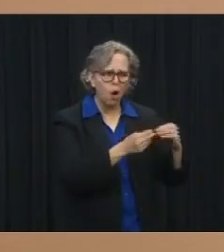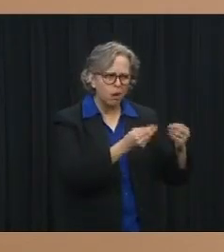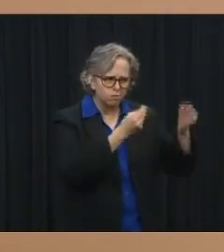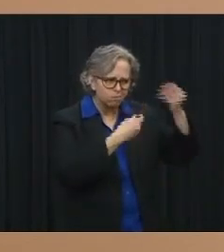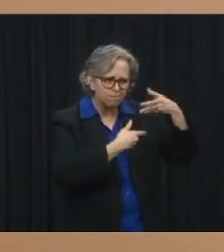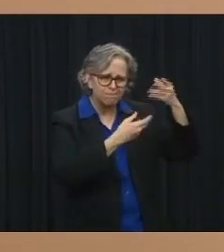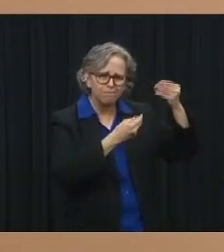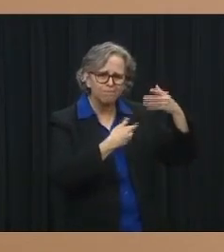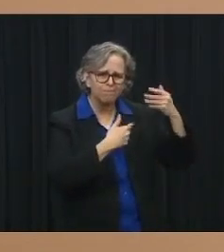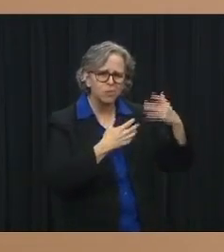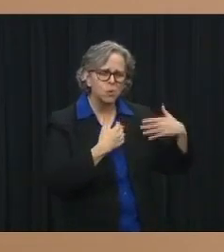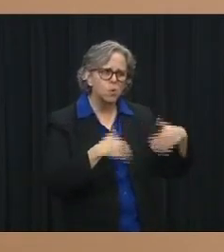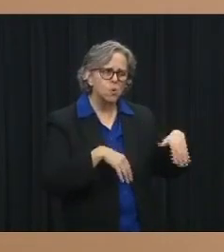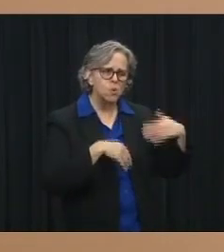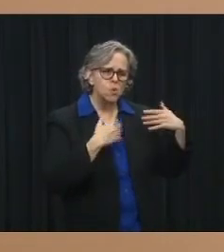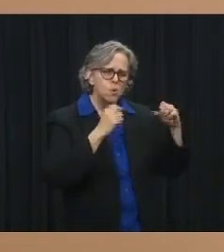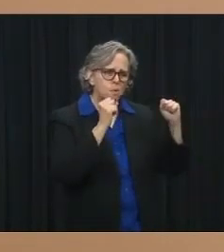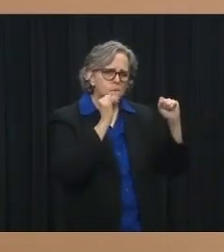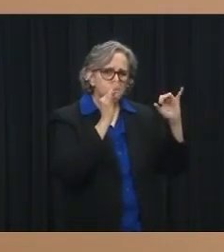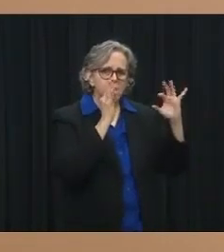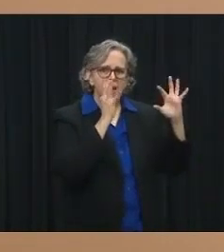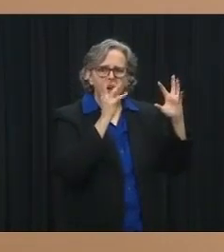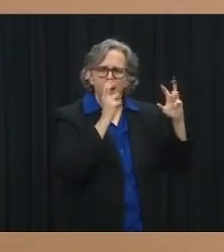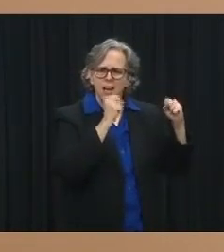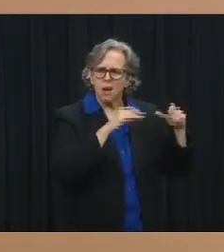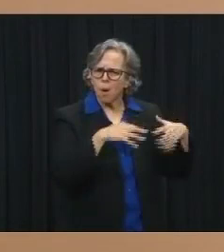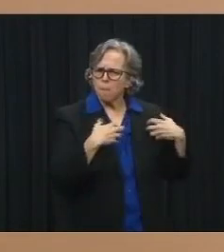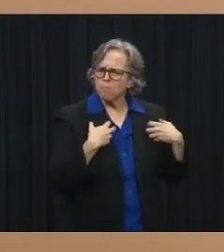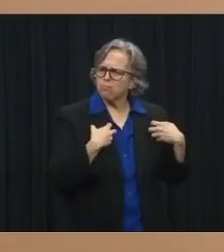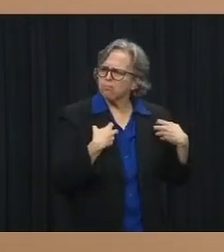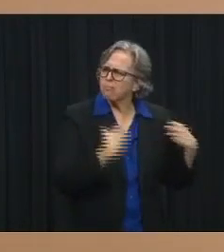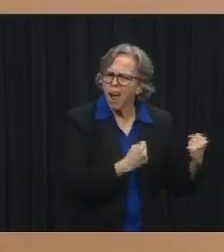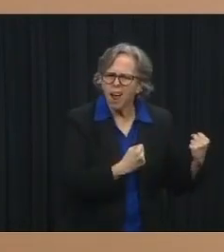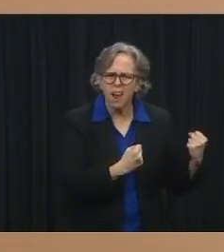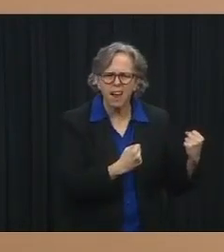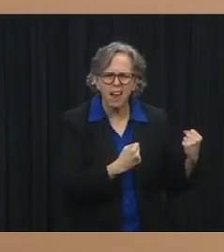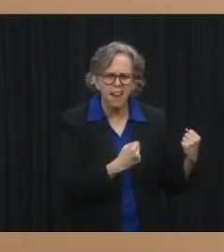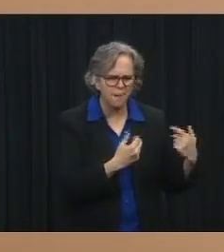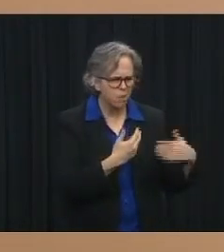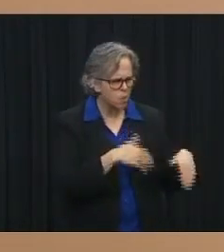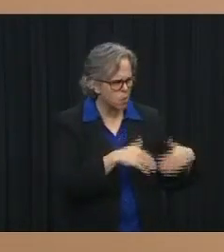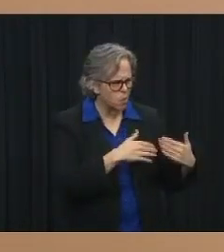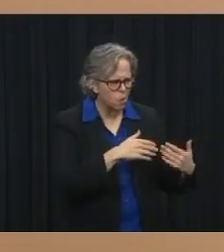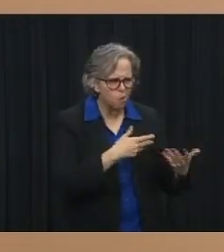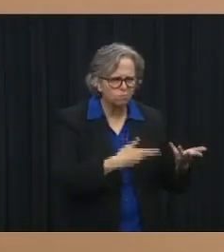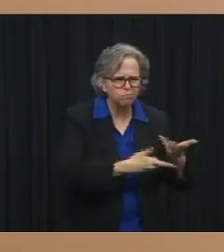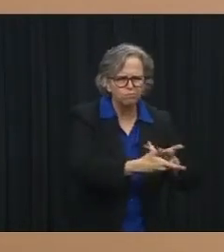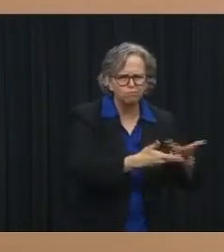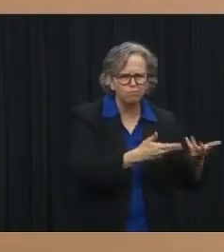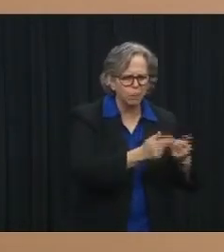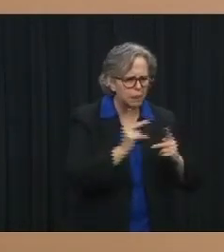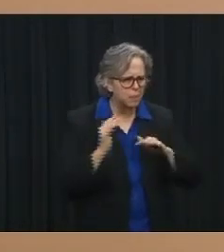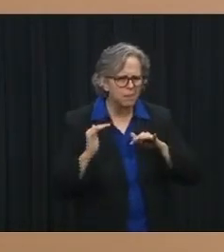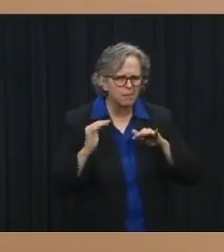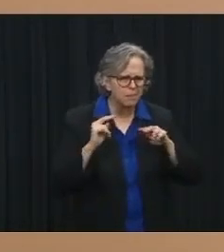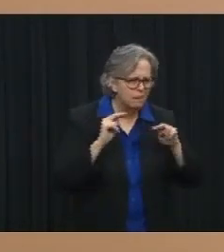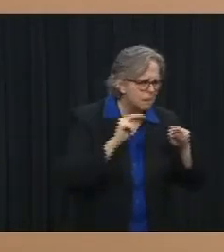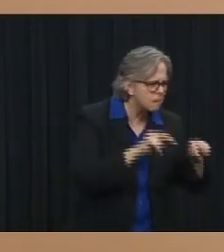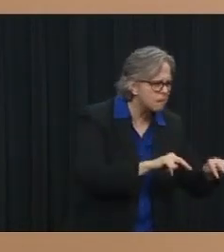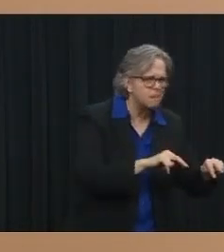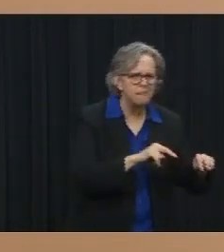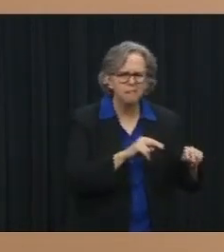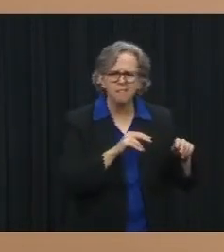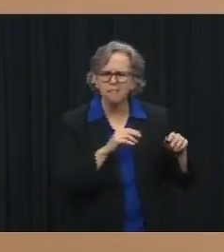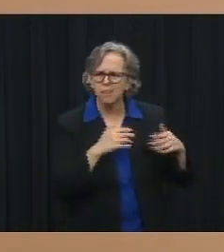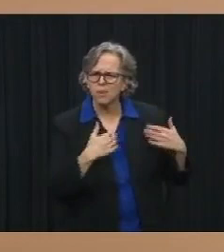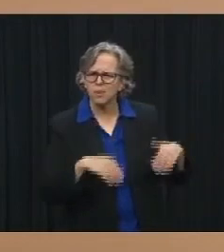doing really incredible acts of courage and kindness, from people coming by and visiting and doing things in the windows that